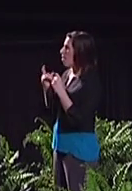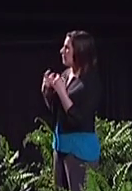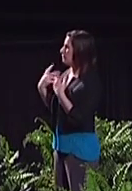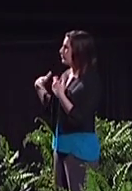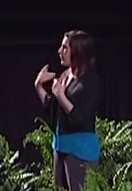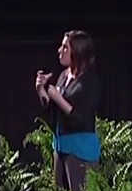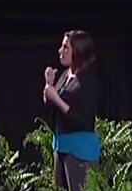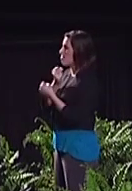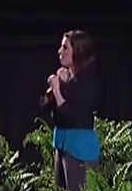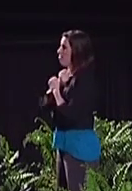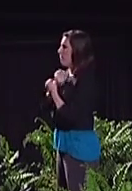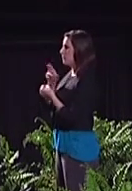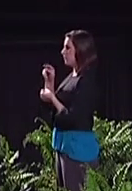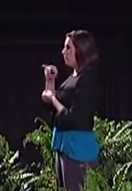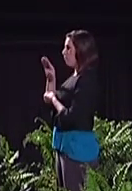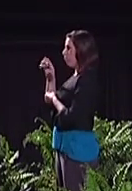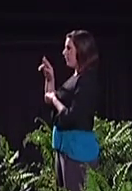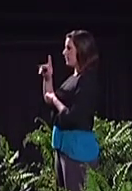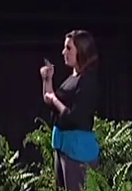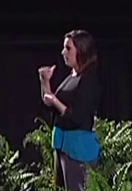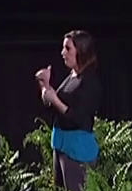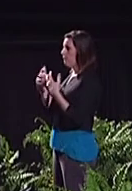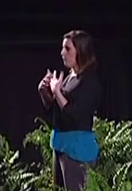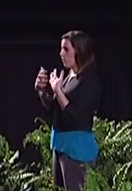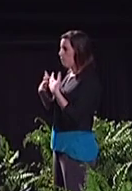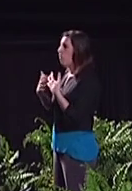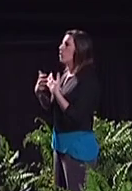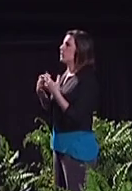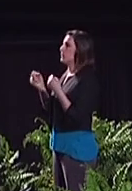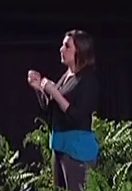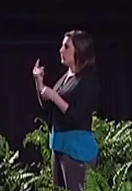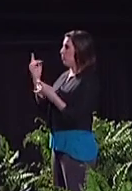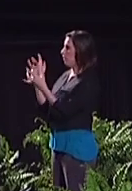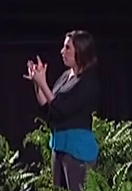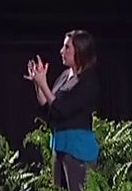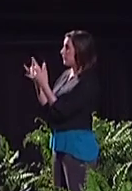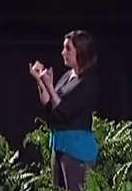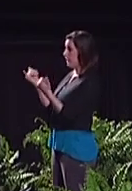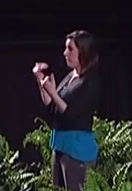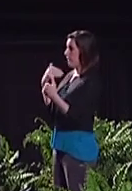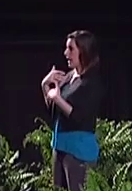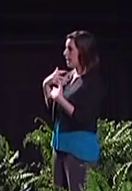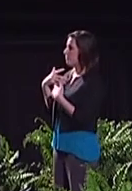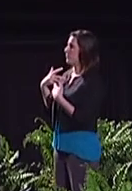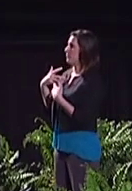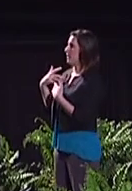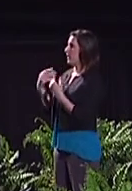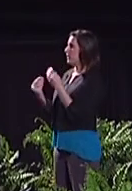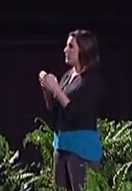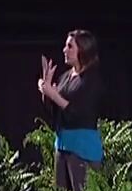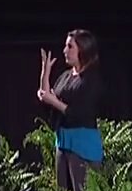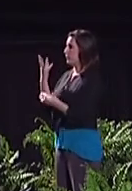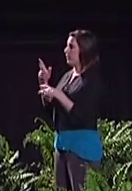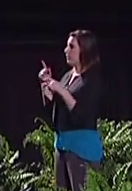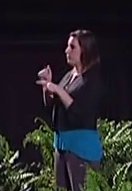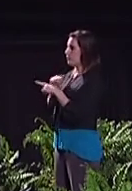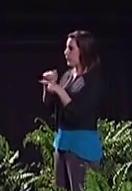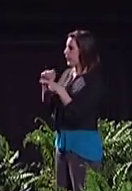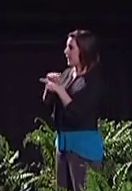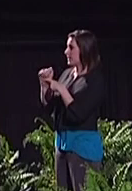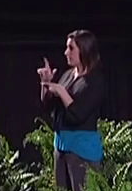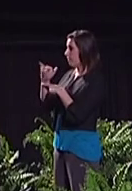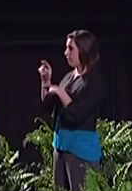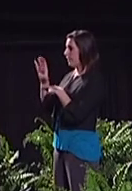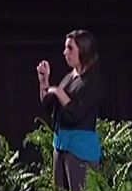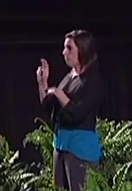befriended him for the last year, and today they actually had him on the field at spring practice in front of 60,000 people in Lincoln,